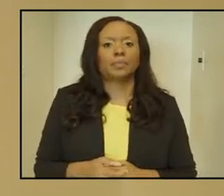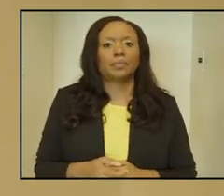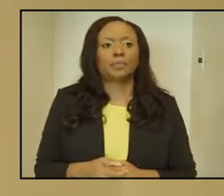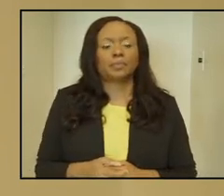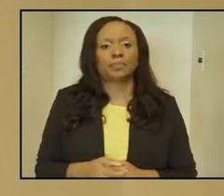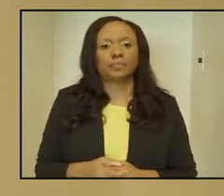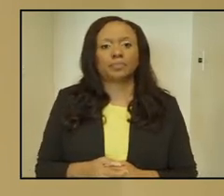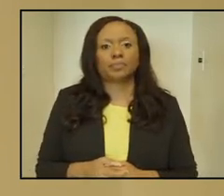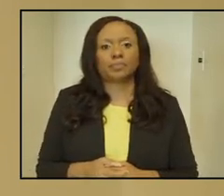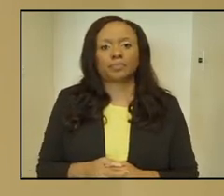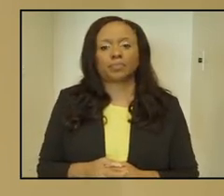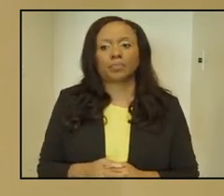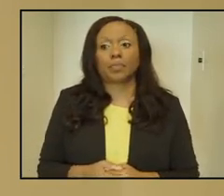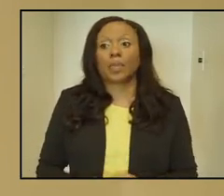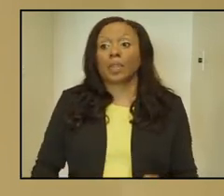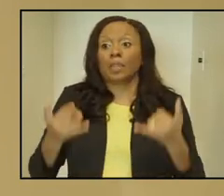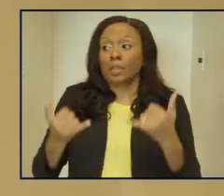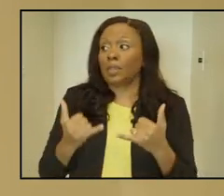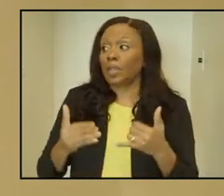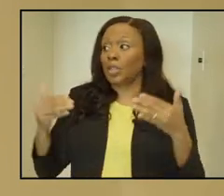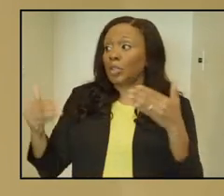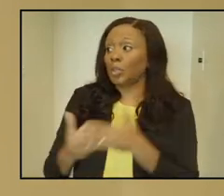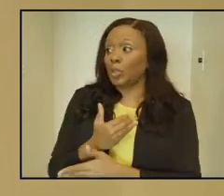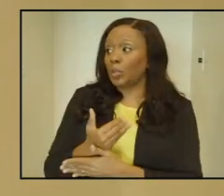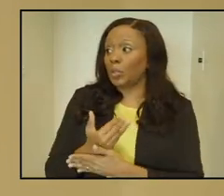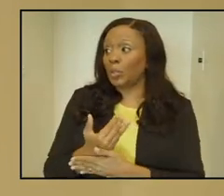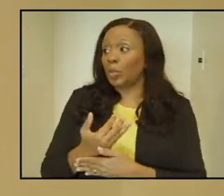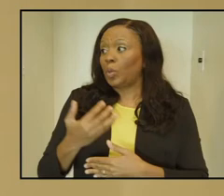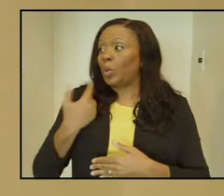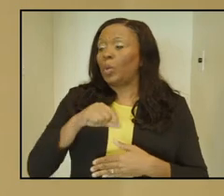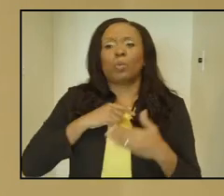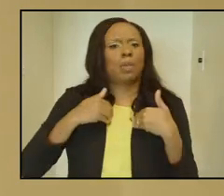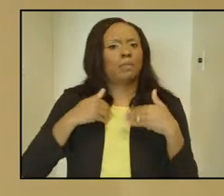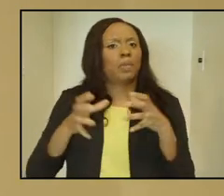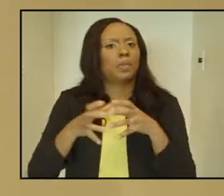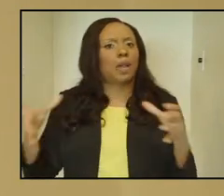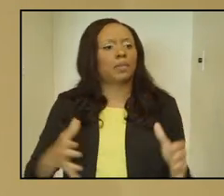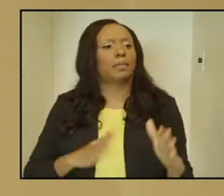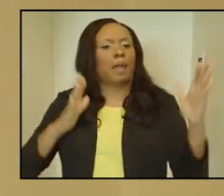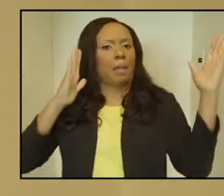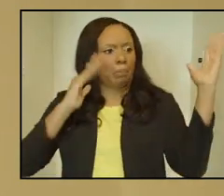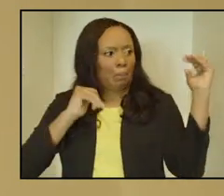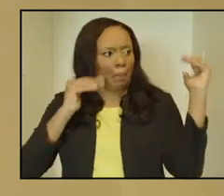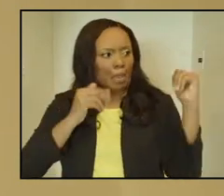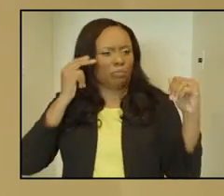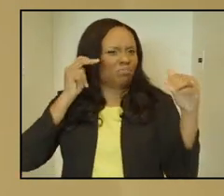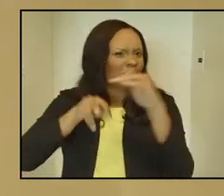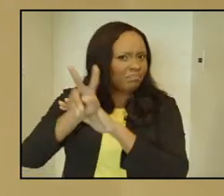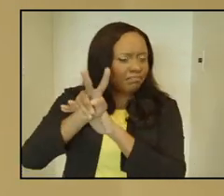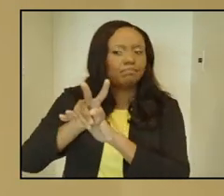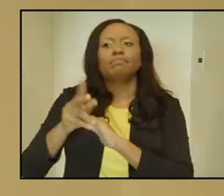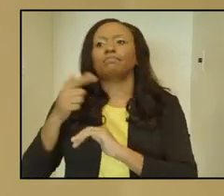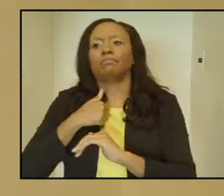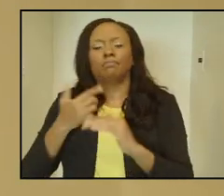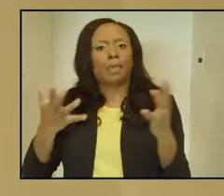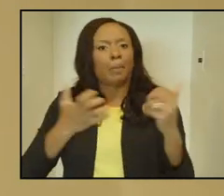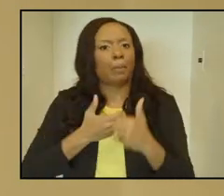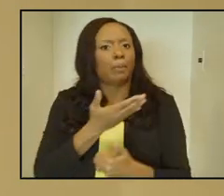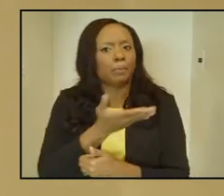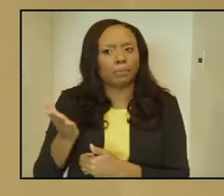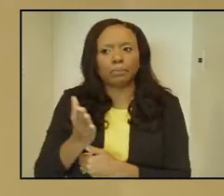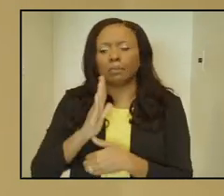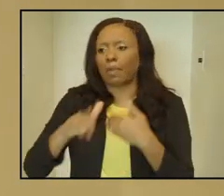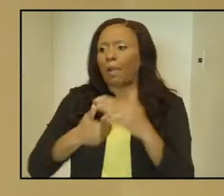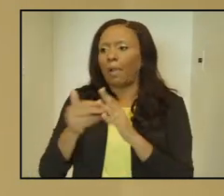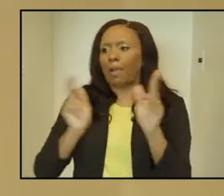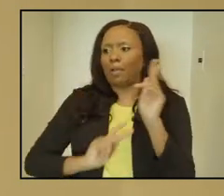our mark on history's page with expectations great, I invite your rapt attention to each